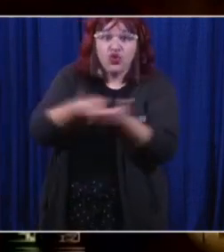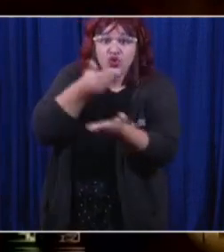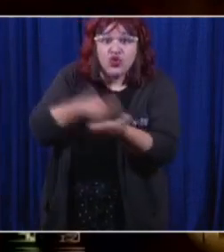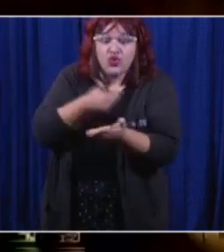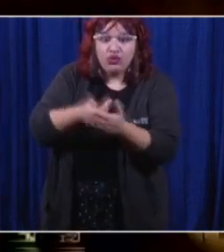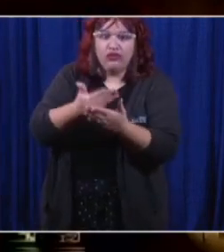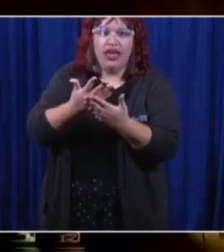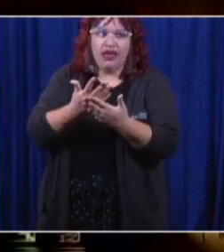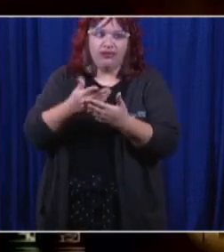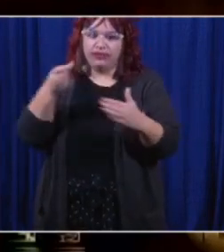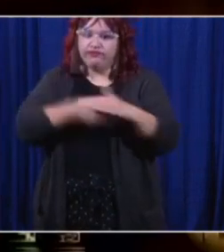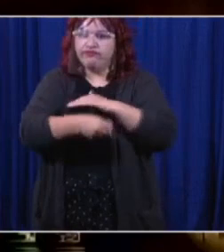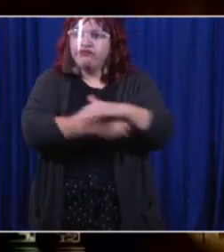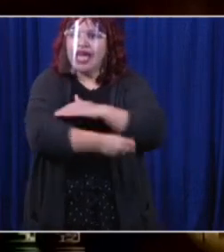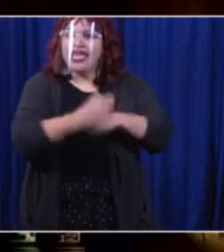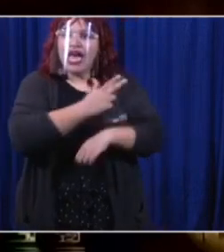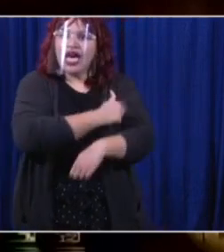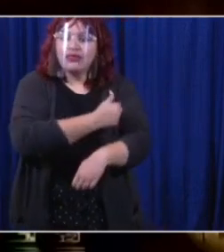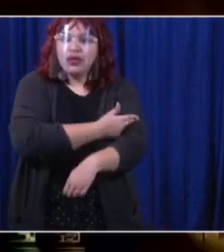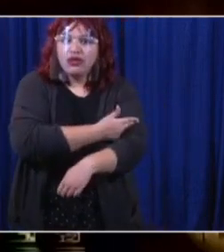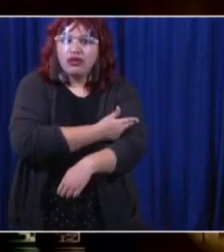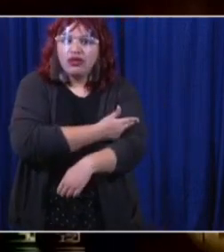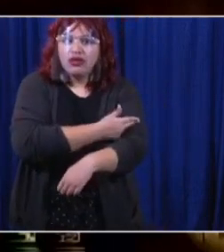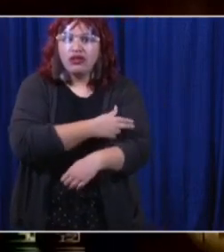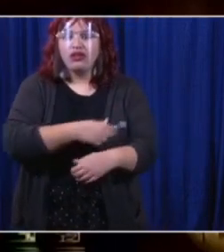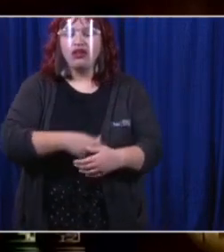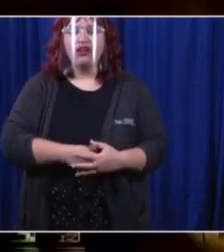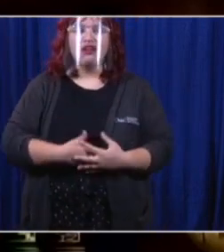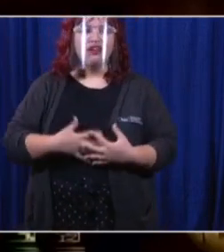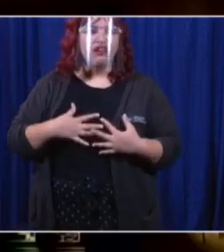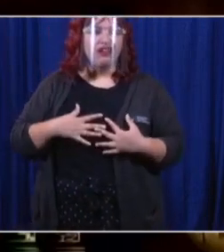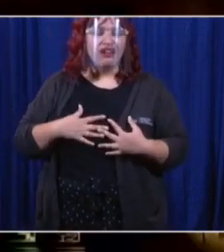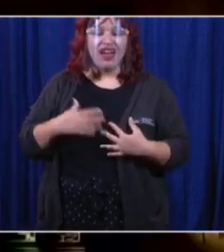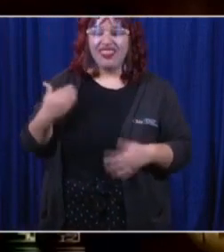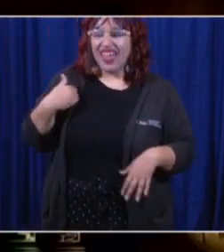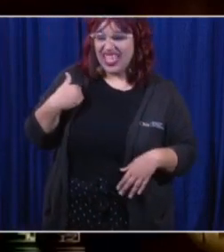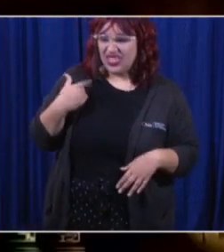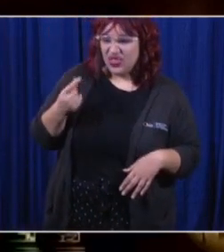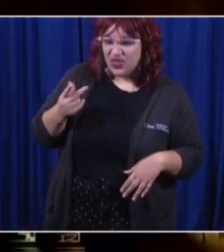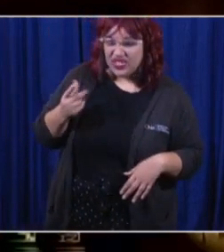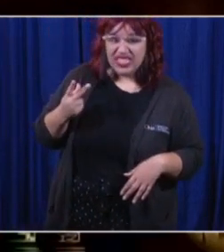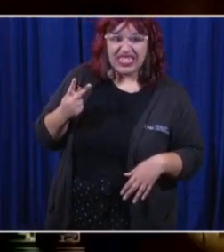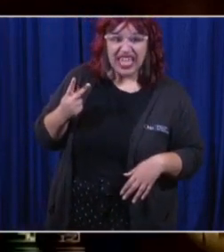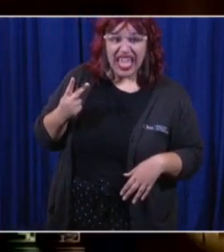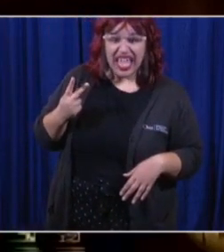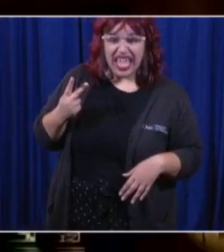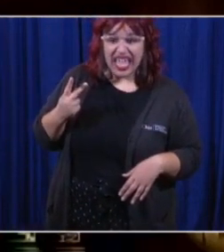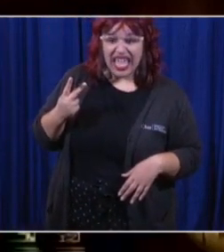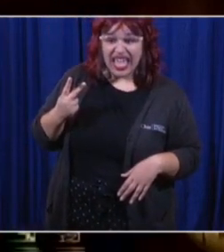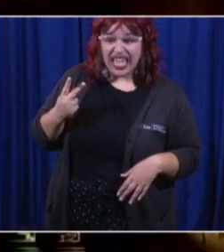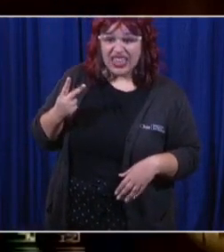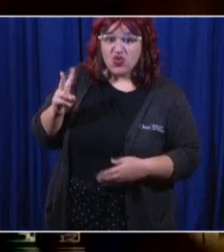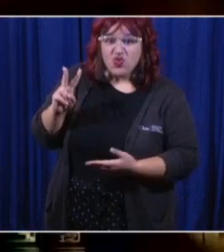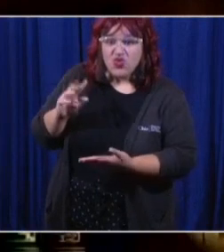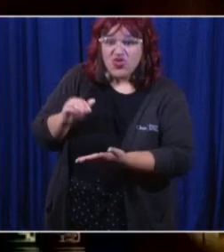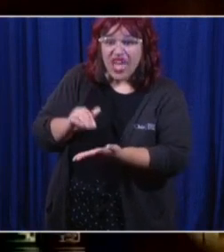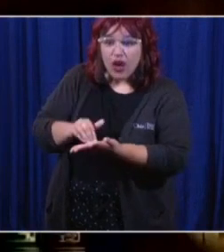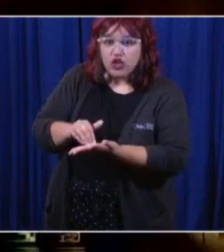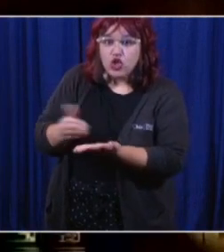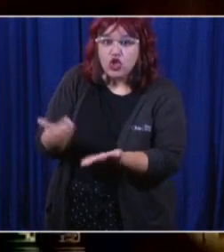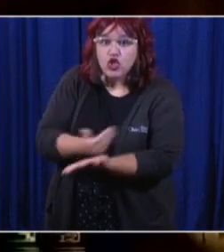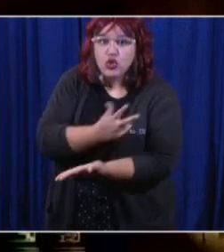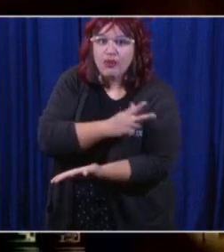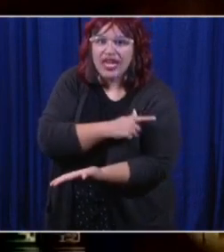we crossed 2,000 patients in the hospital for the first time last Thursday. Today, we're over 2,500.